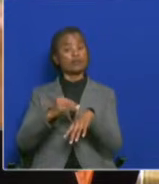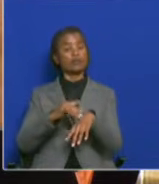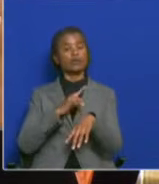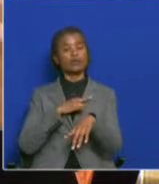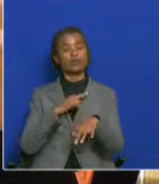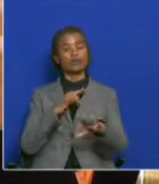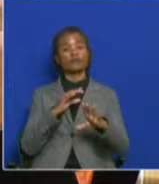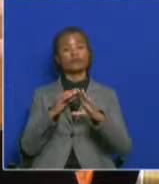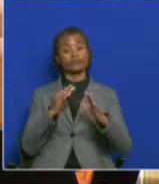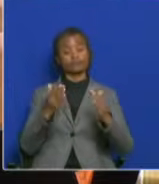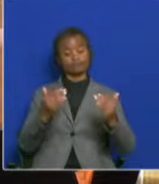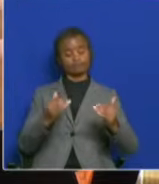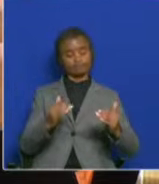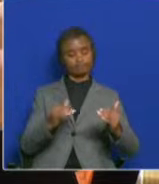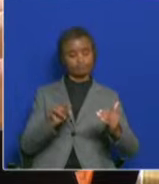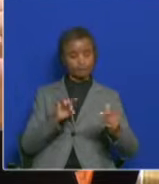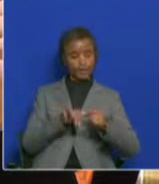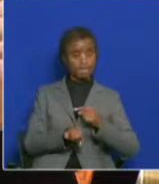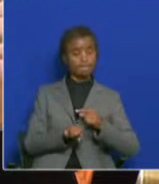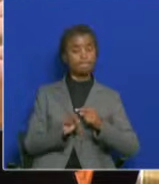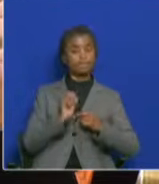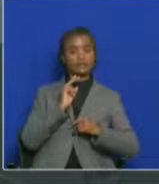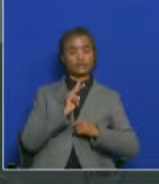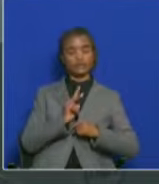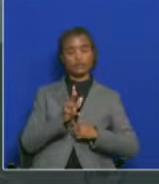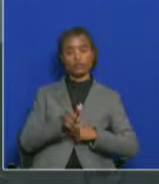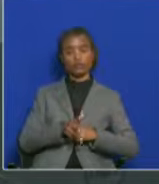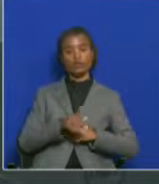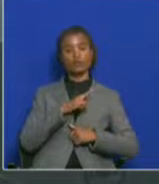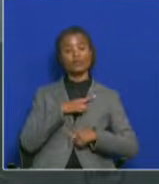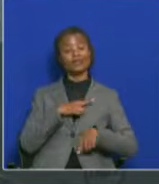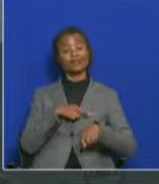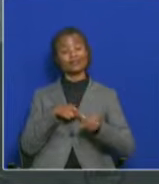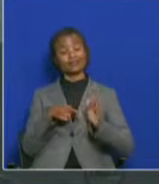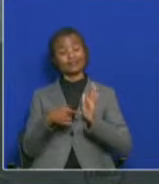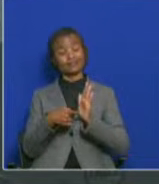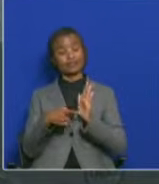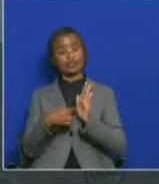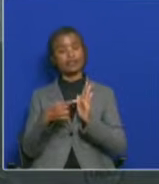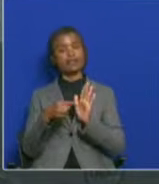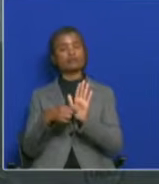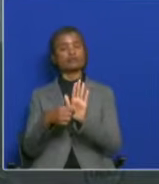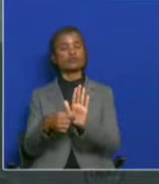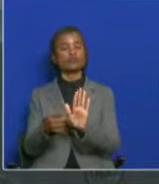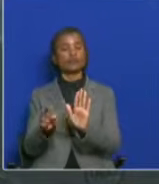get to. And that one deals with an IT contract. Is